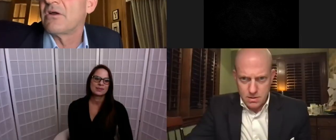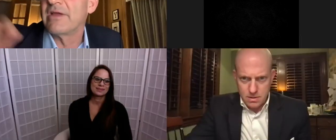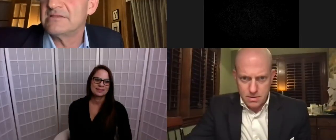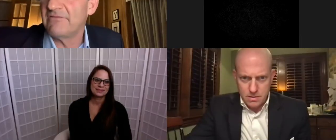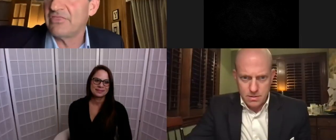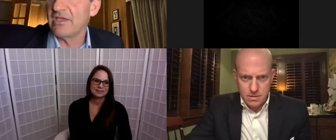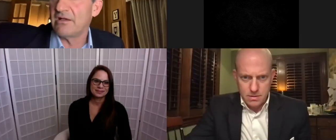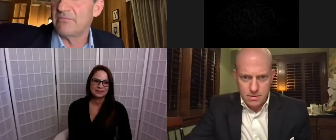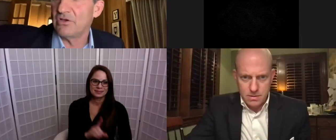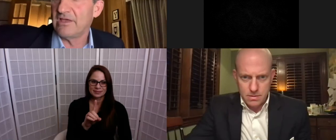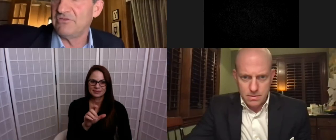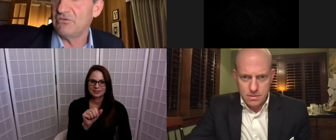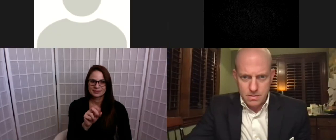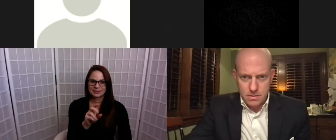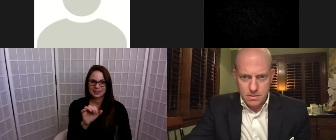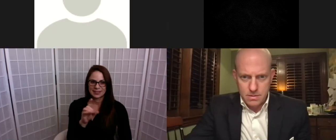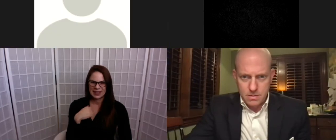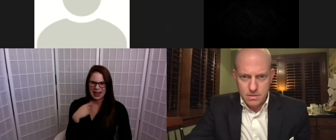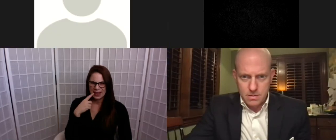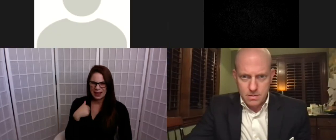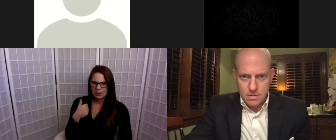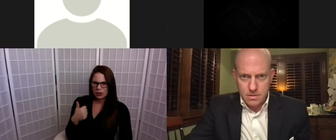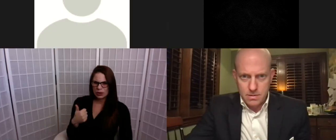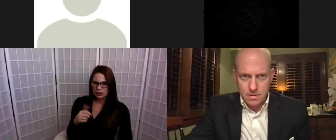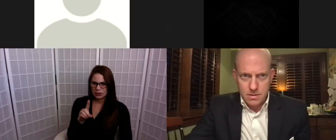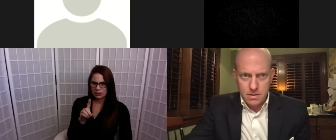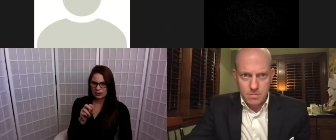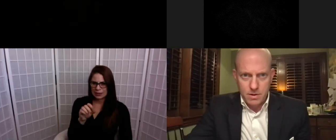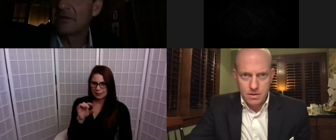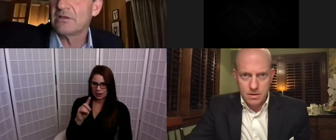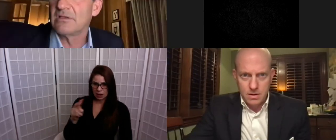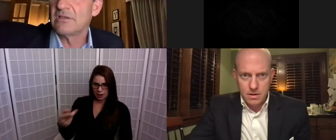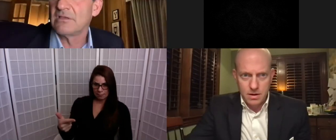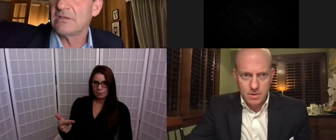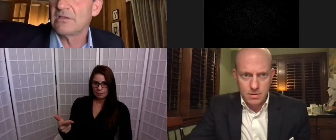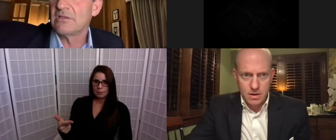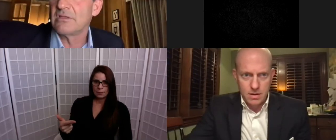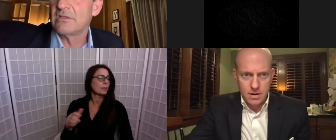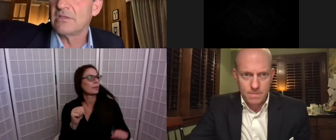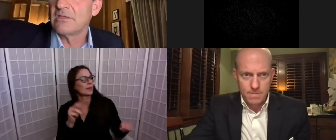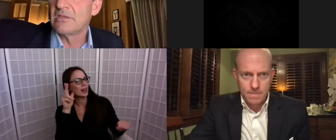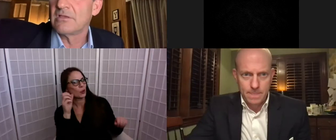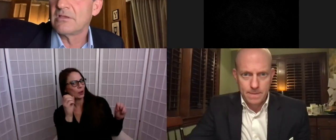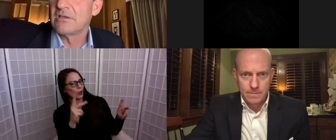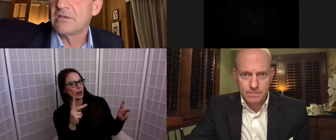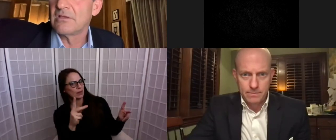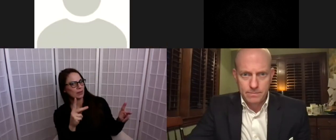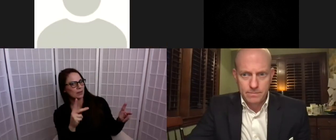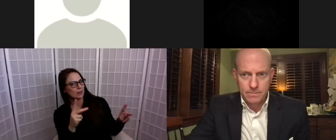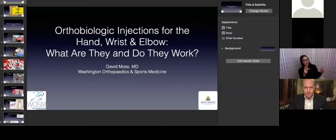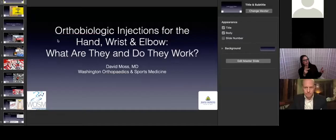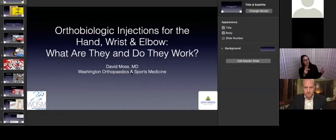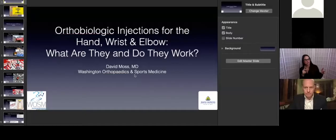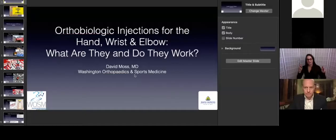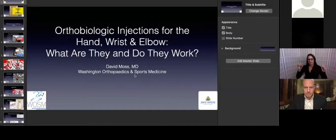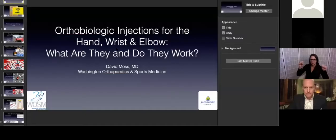All right, David, I think I'm good. Is David up? Yep. Can you hear me okay there? Yes,